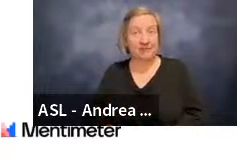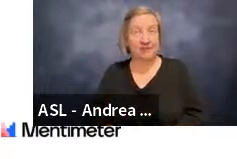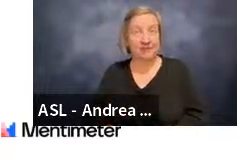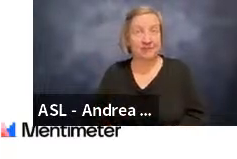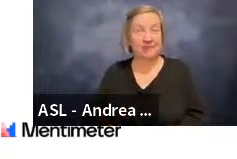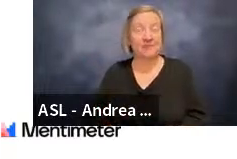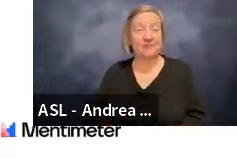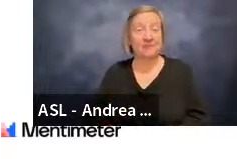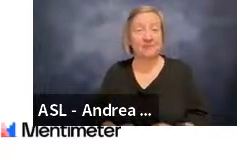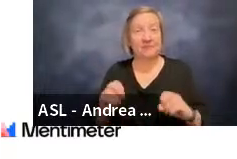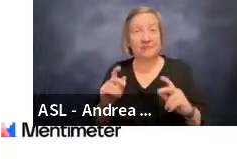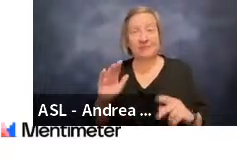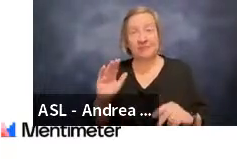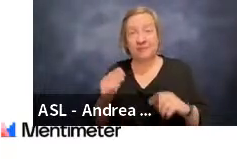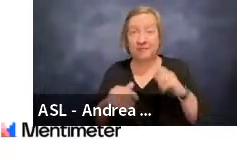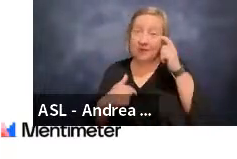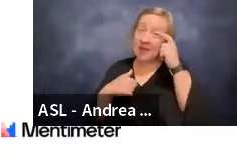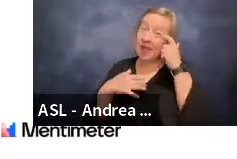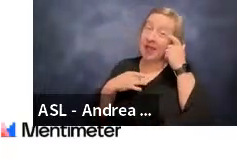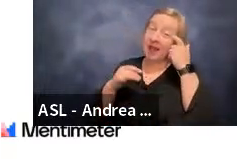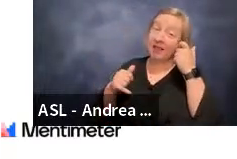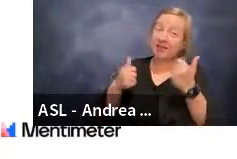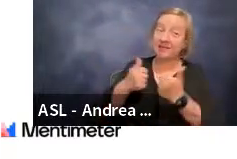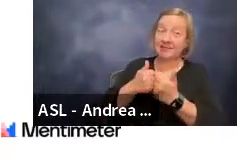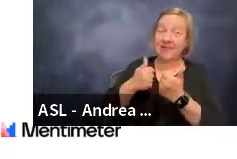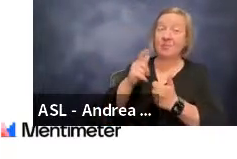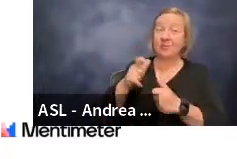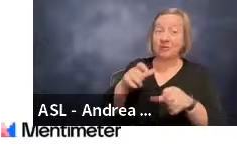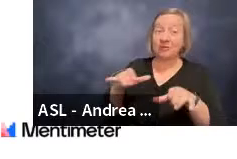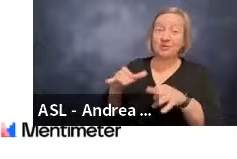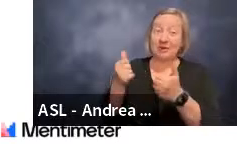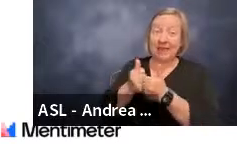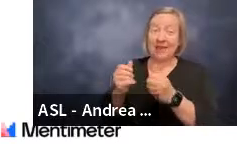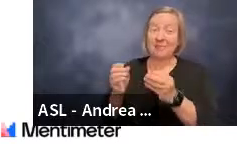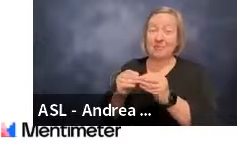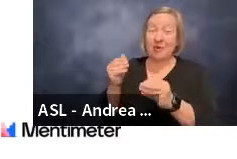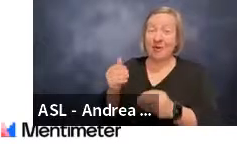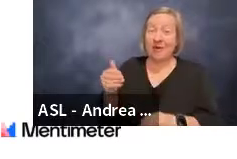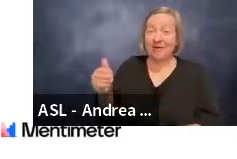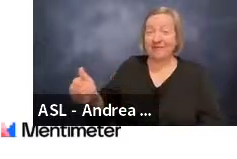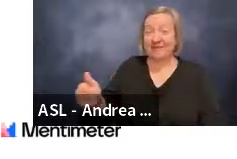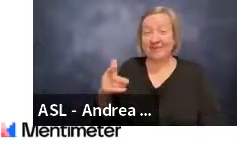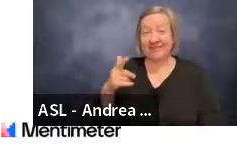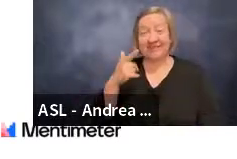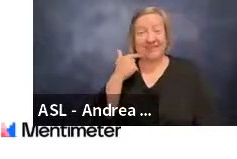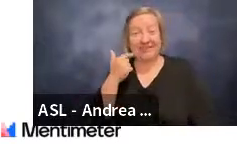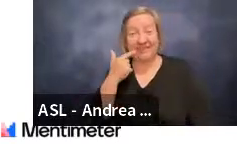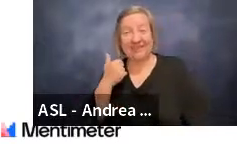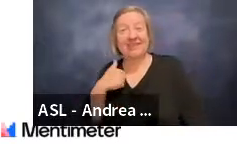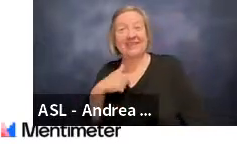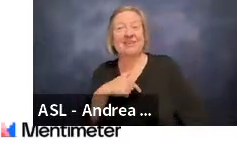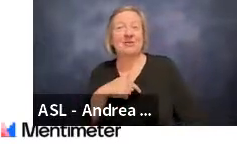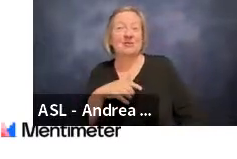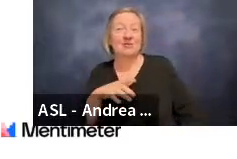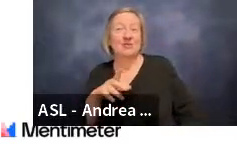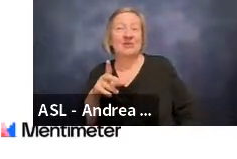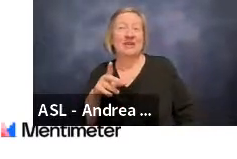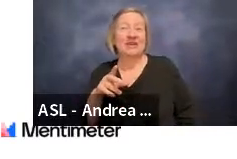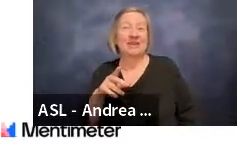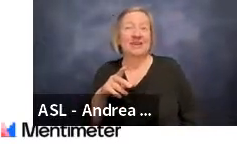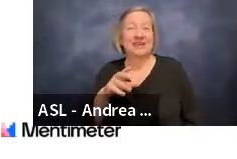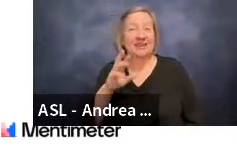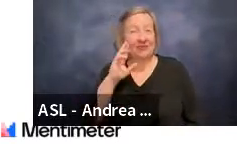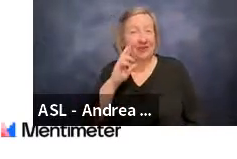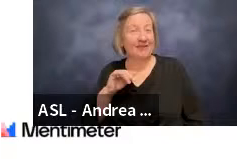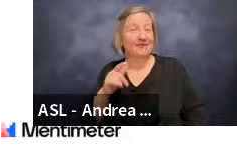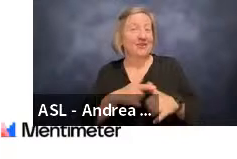Okay, it looks like I like this game, so we should do this more often. We did realize this was the first time we've used